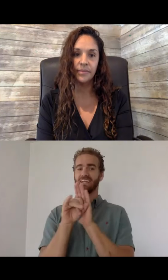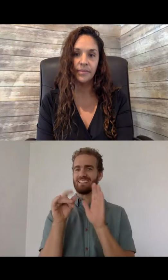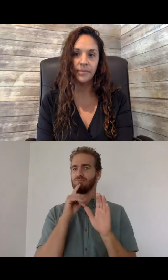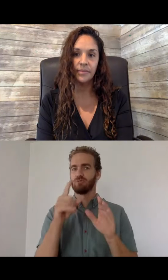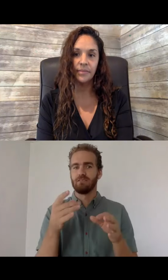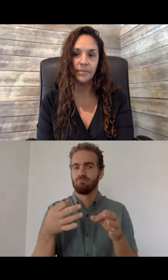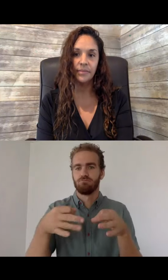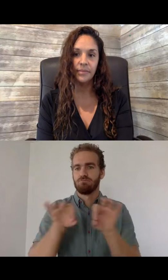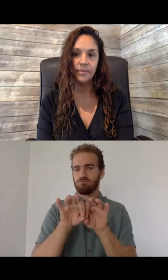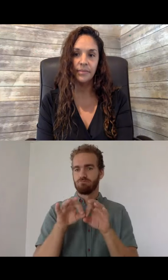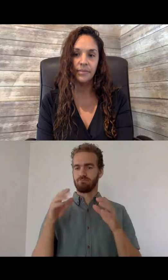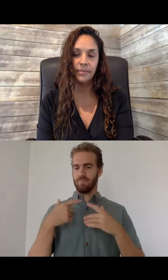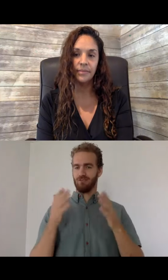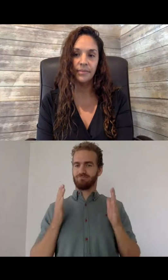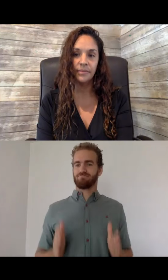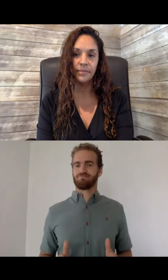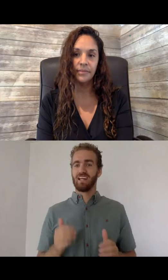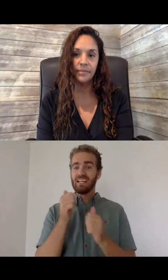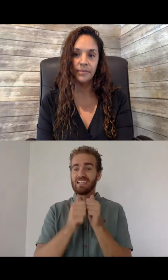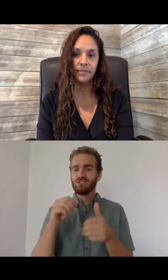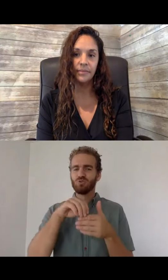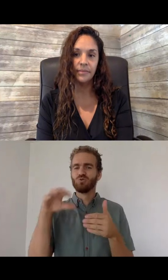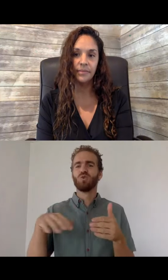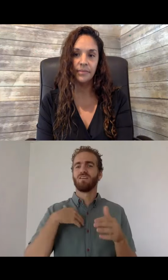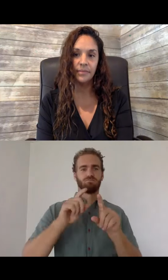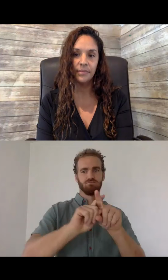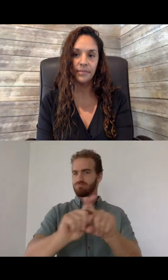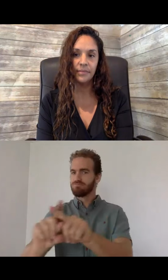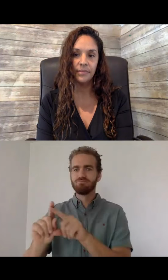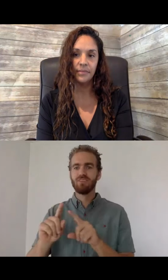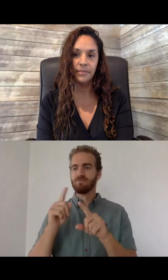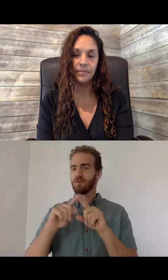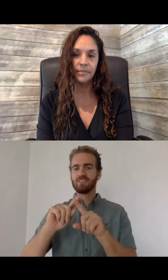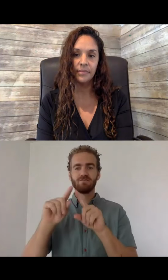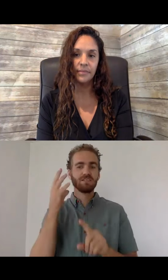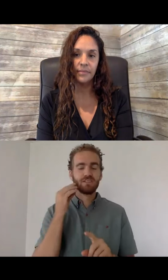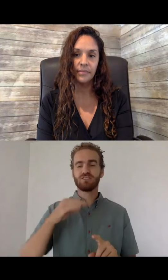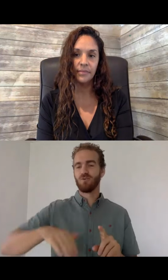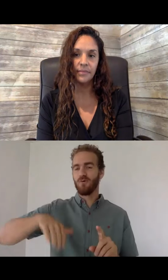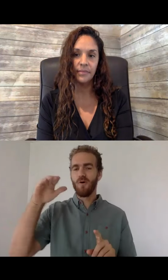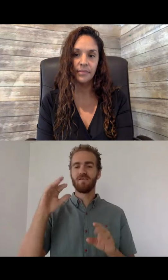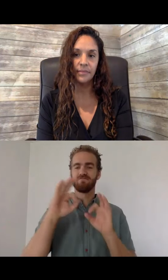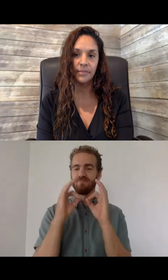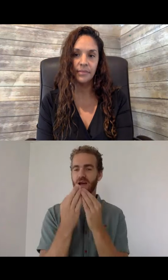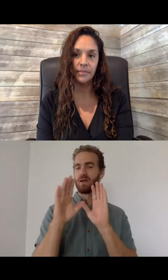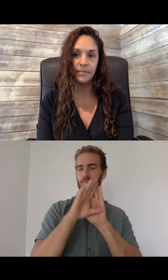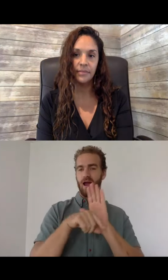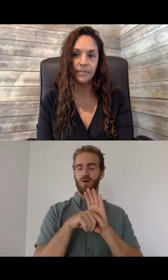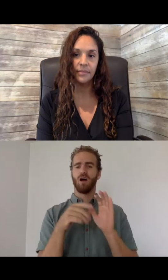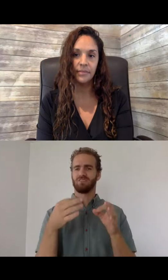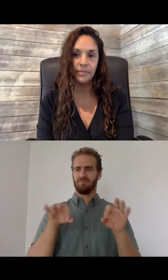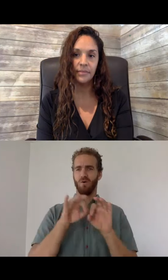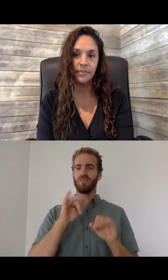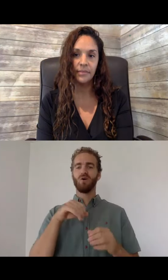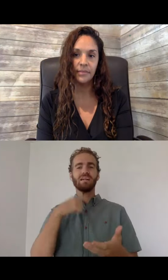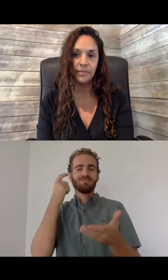Now, expanding on that, identity is really crucial for an individual. Each student does have a different experience, a